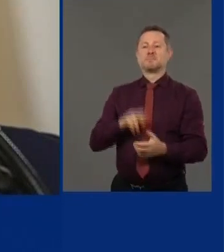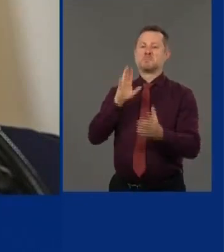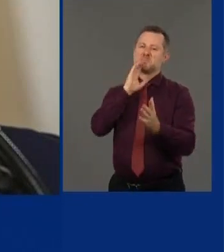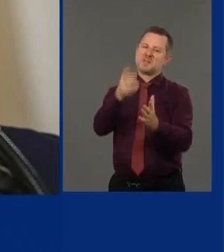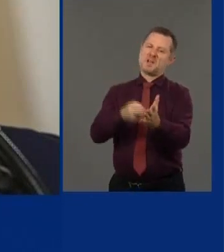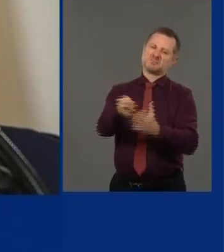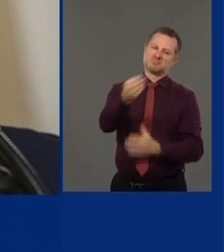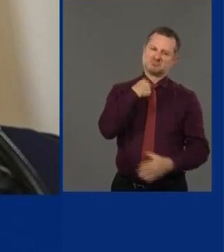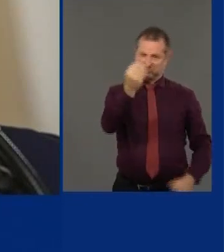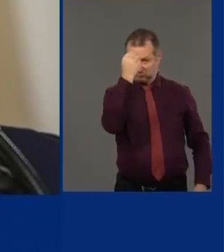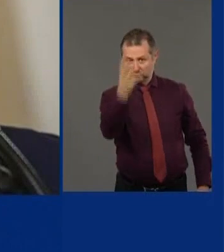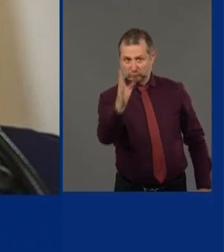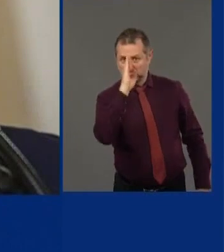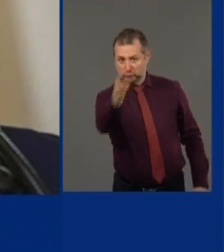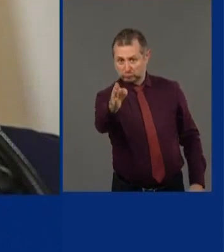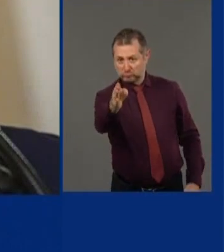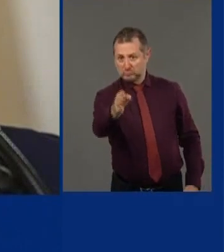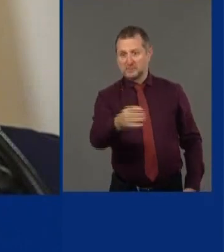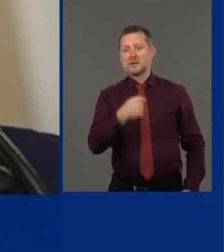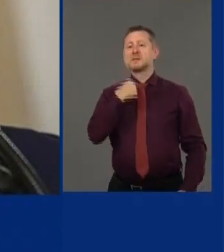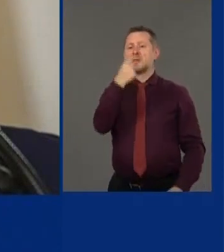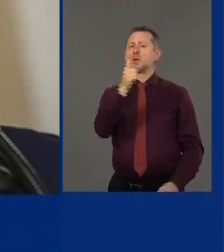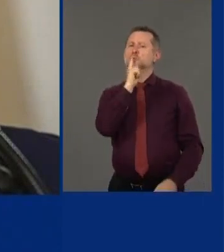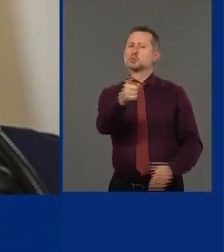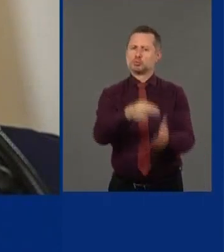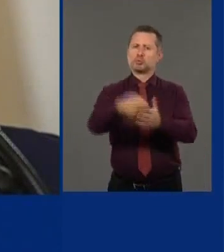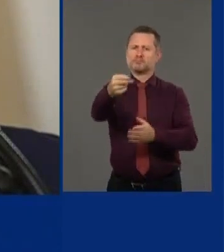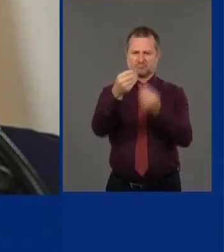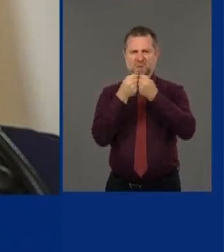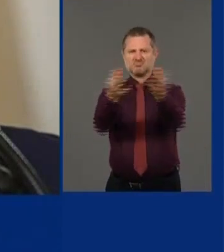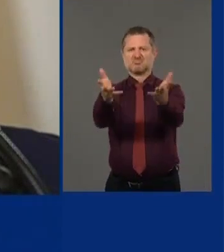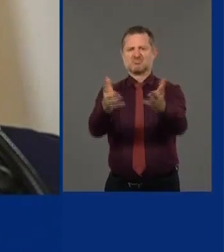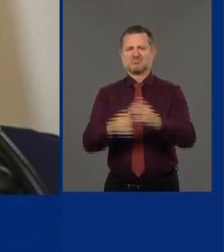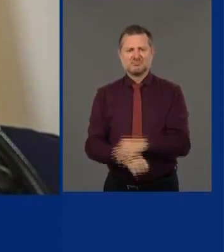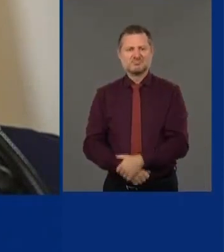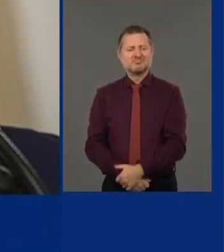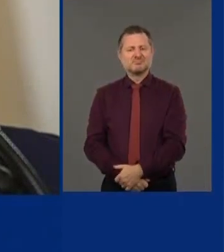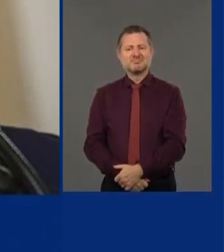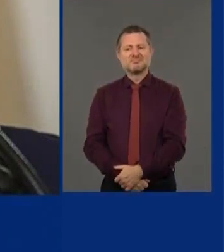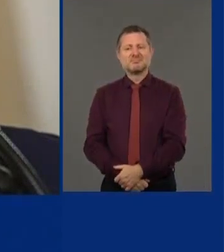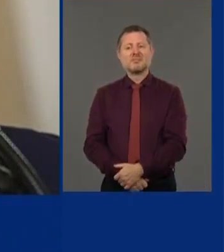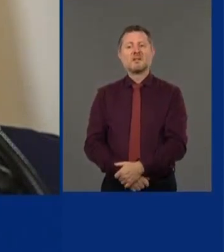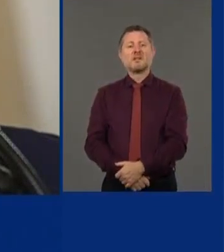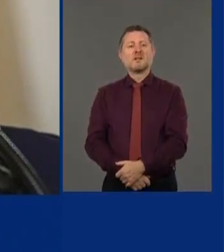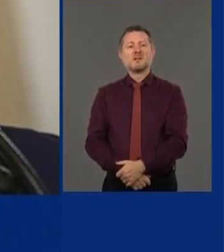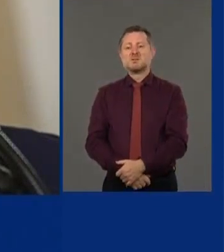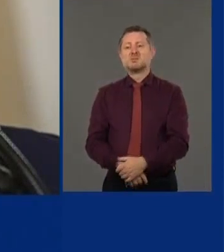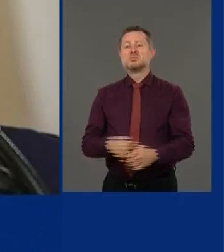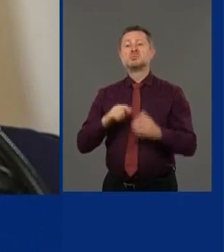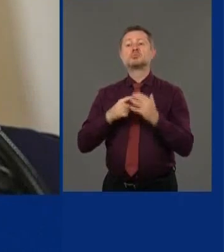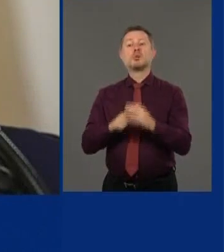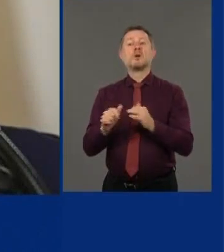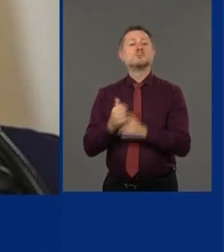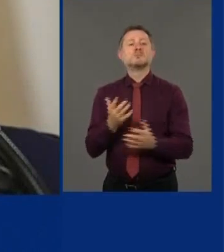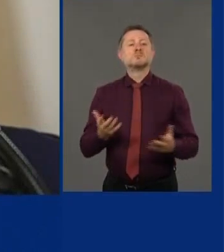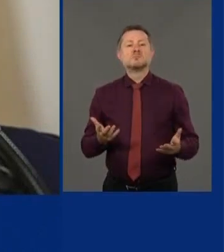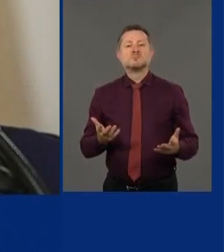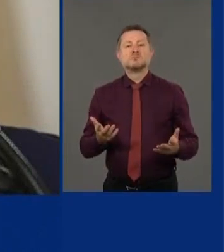the people of this country the truth. And this truth starts with